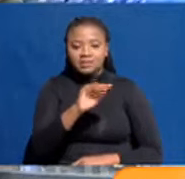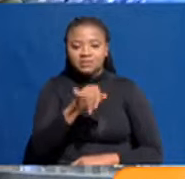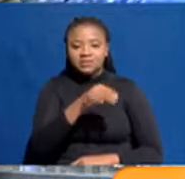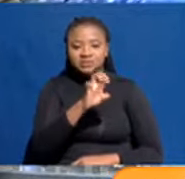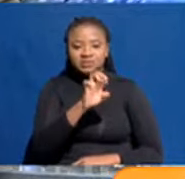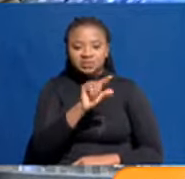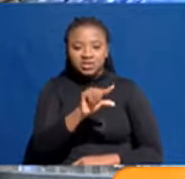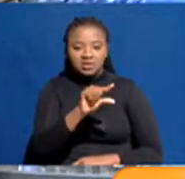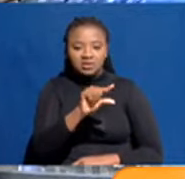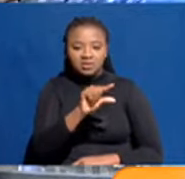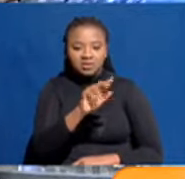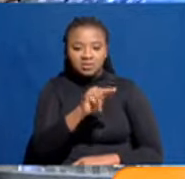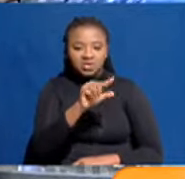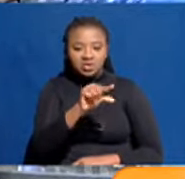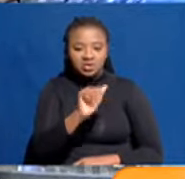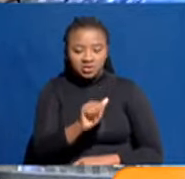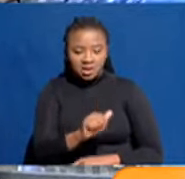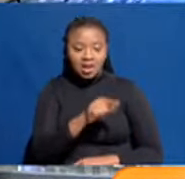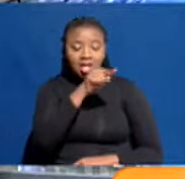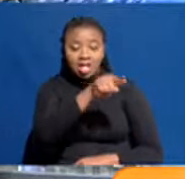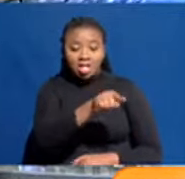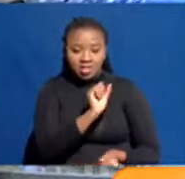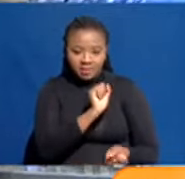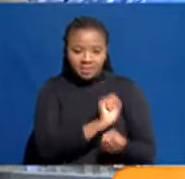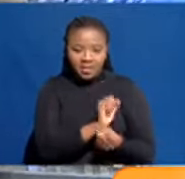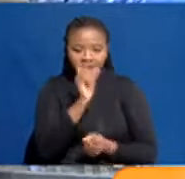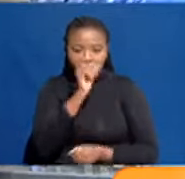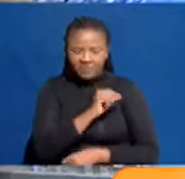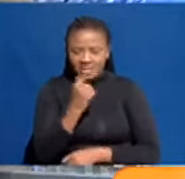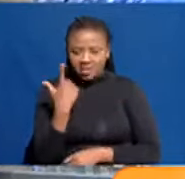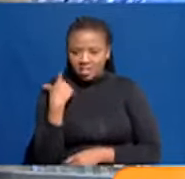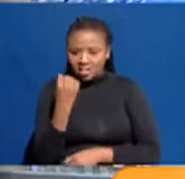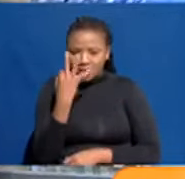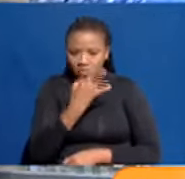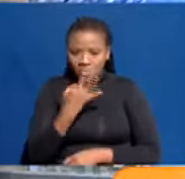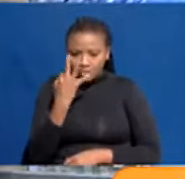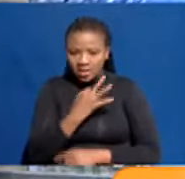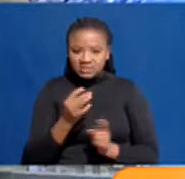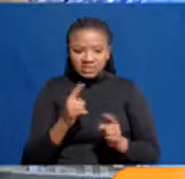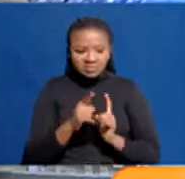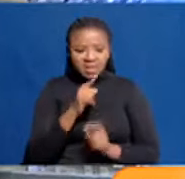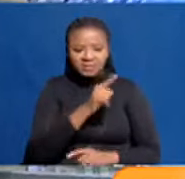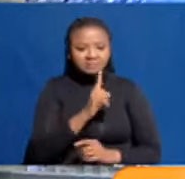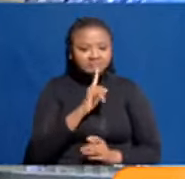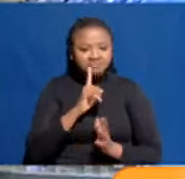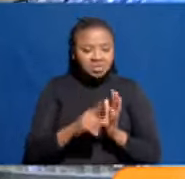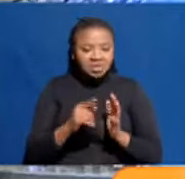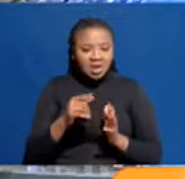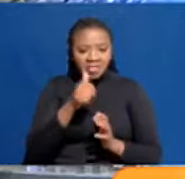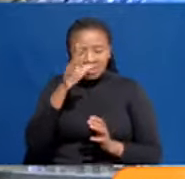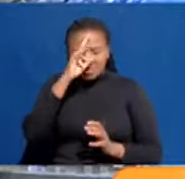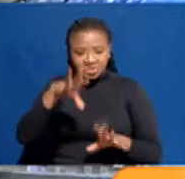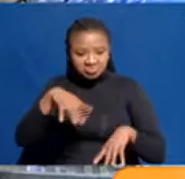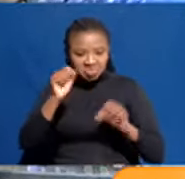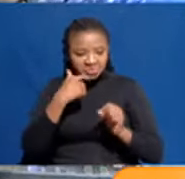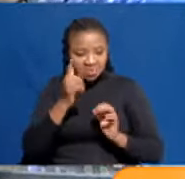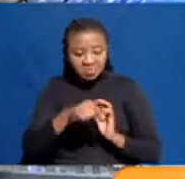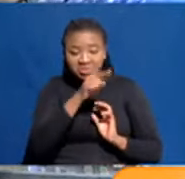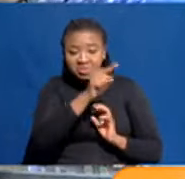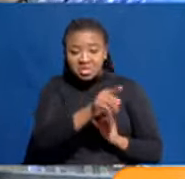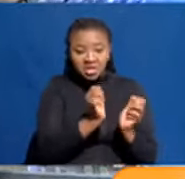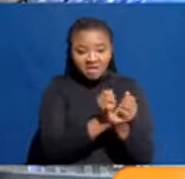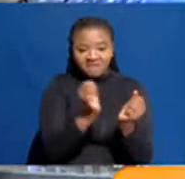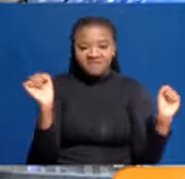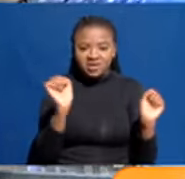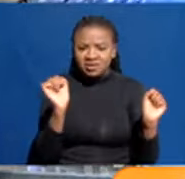safe and free after evading a police dragnet on Friday. This coming a day when what appears to be part of